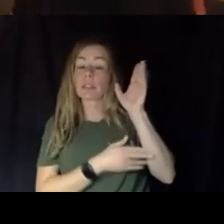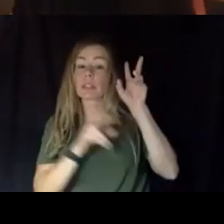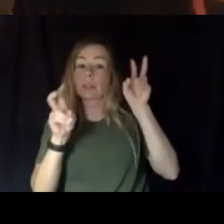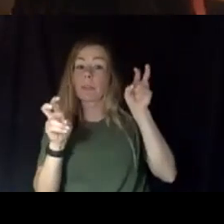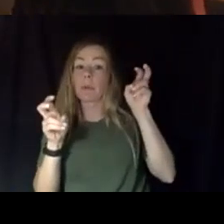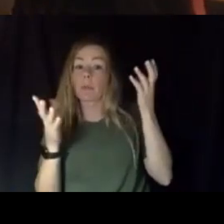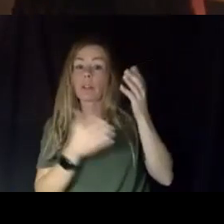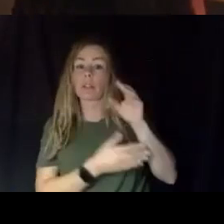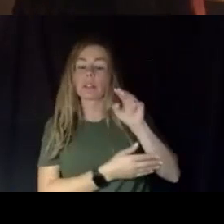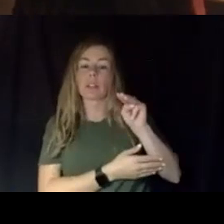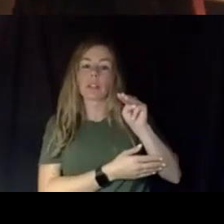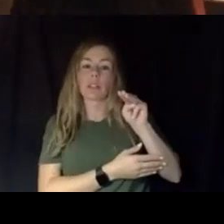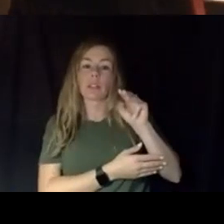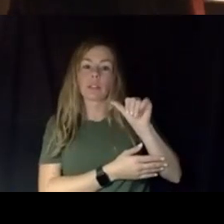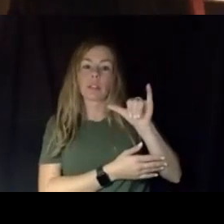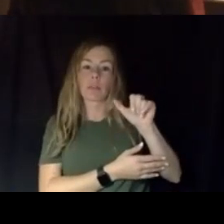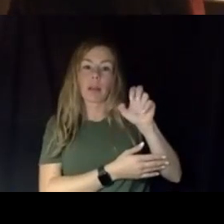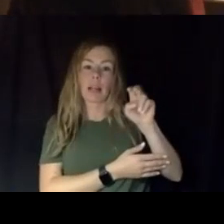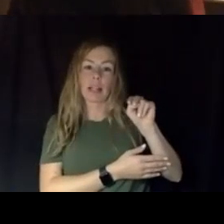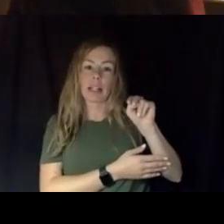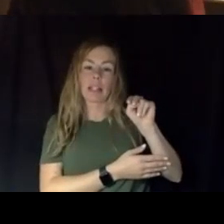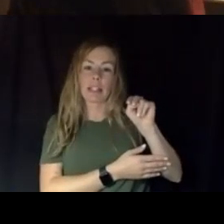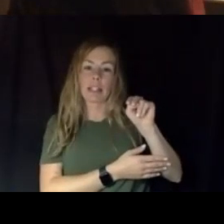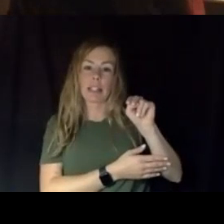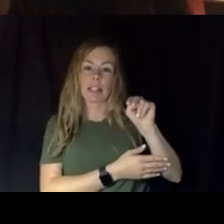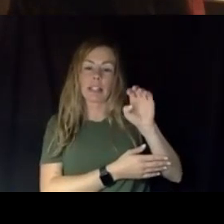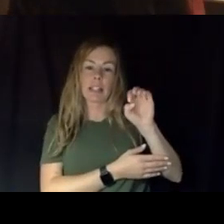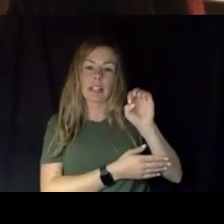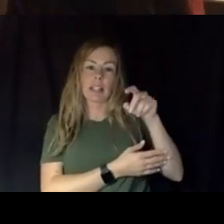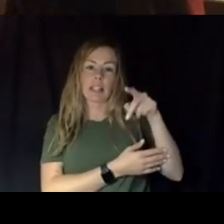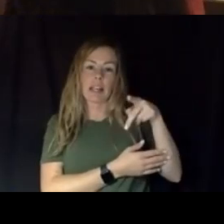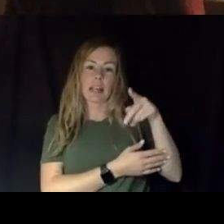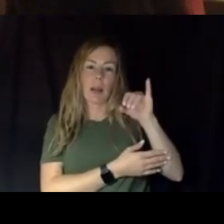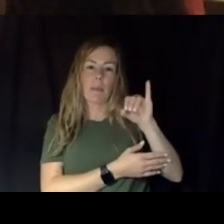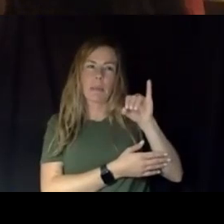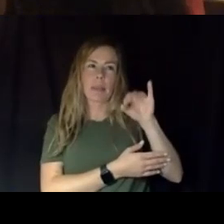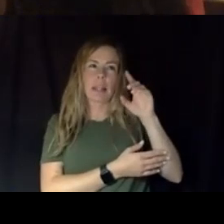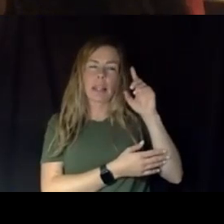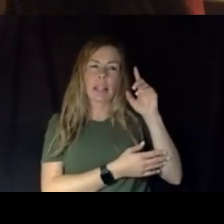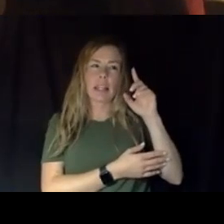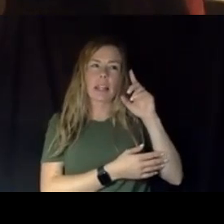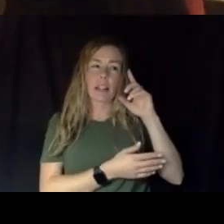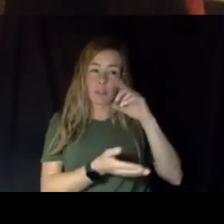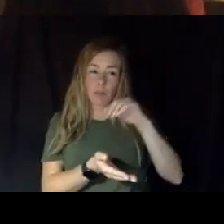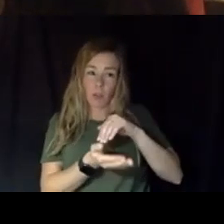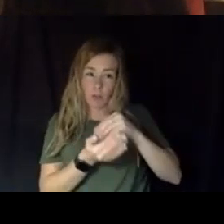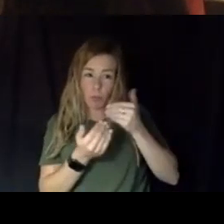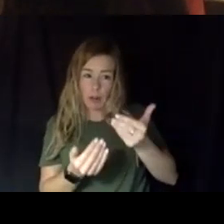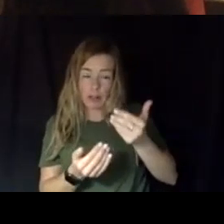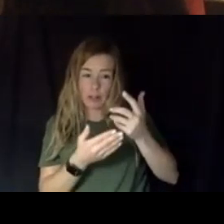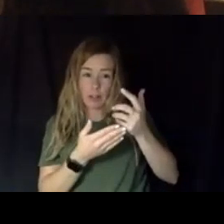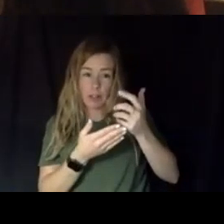Mayan and I'm going to butcher this here. Dr. Mendez, if you want to help me out. Okay. Mayan